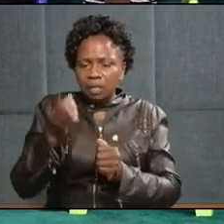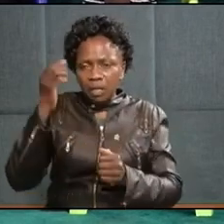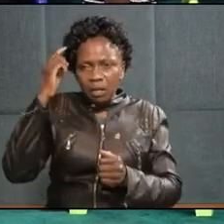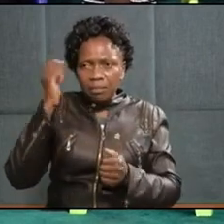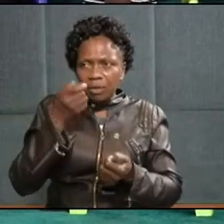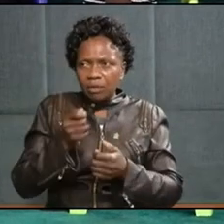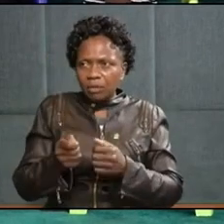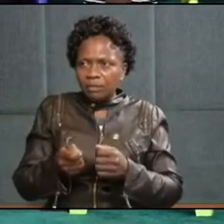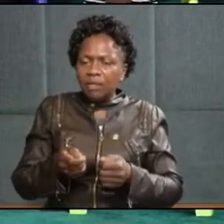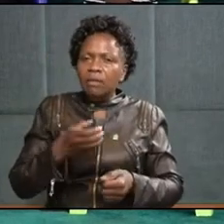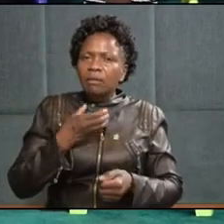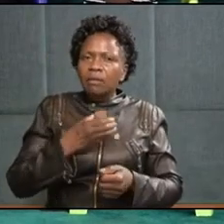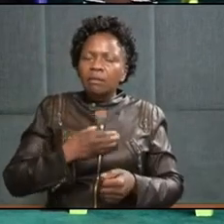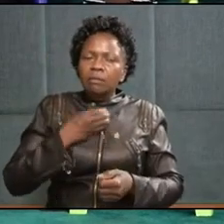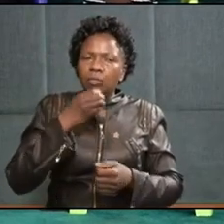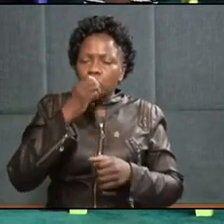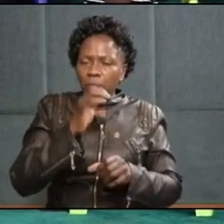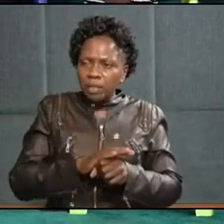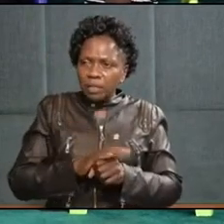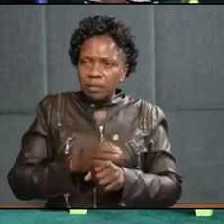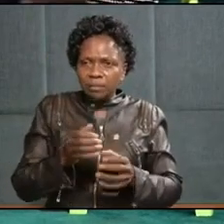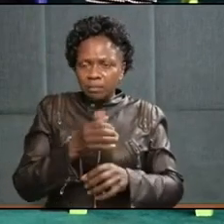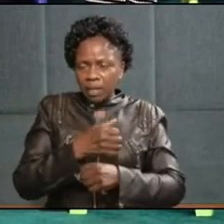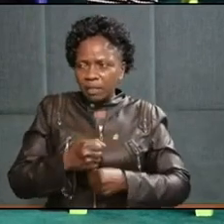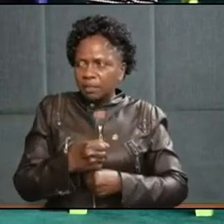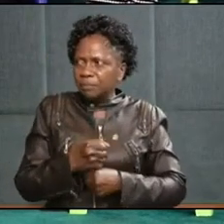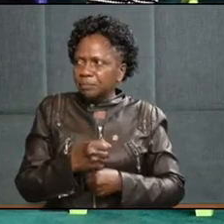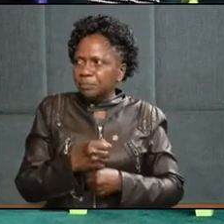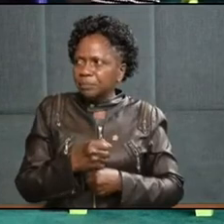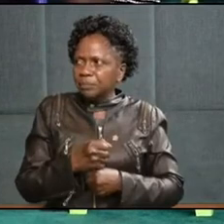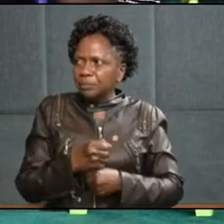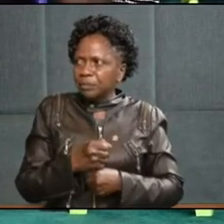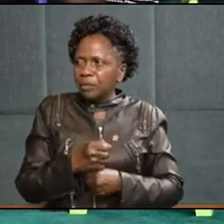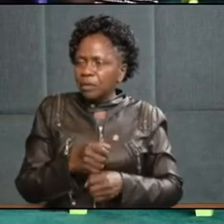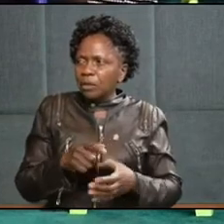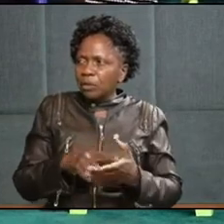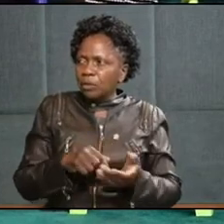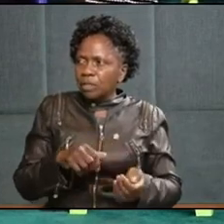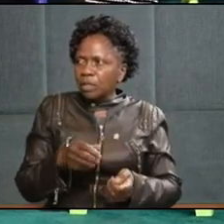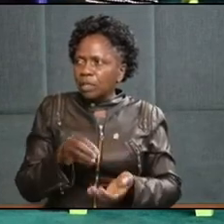of a vow he had made. And then what happens after that, Sarah?